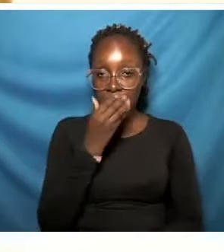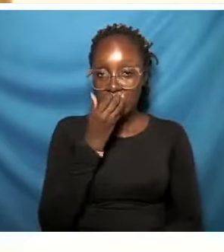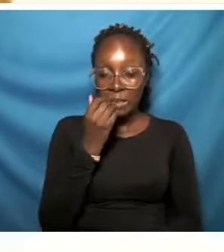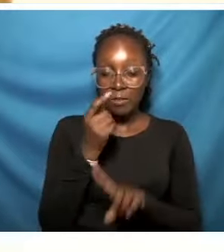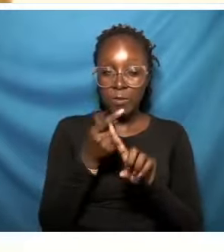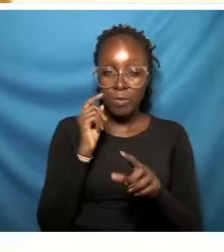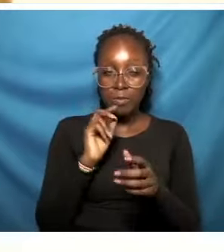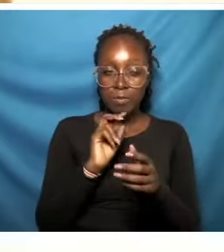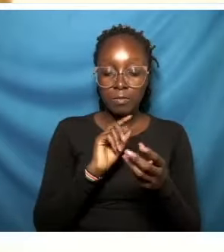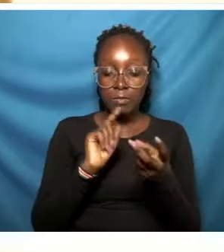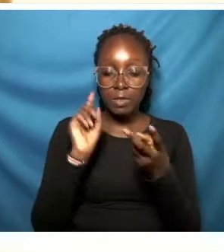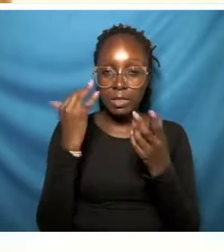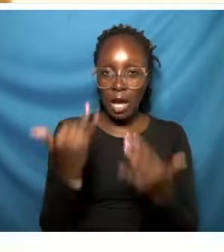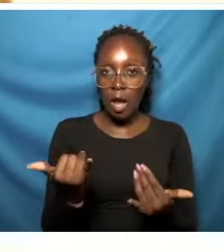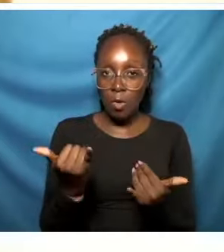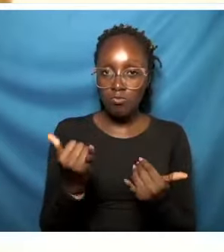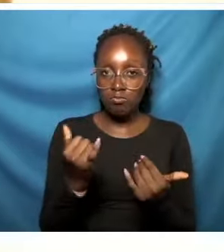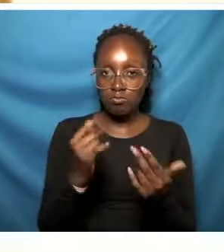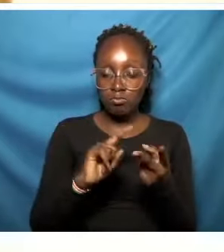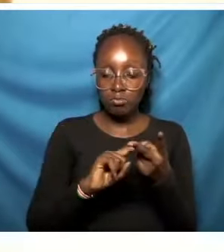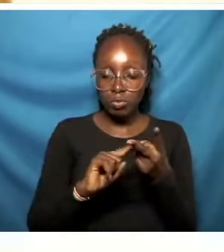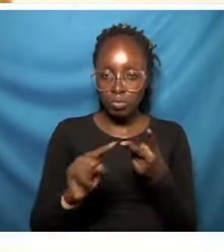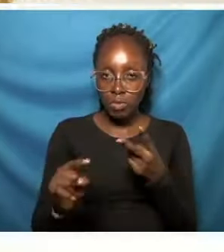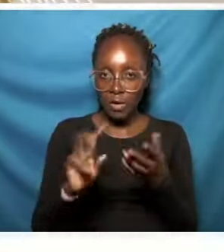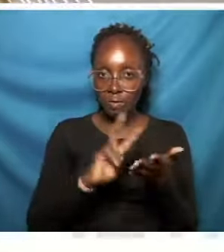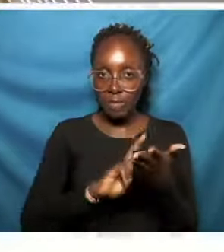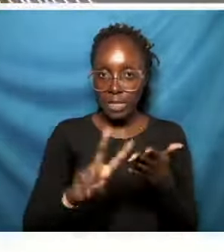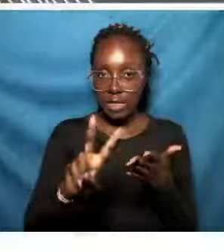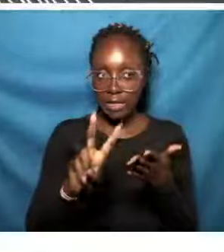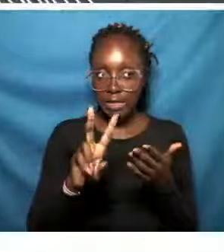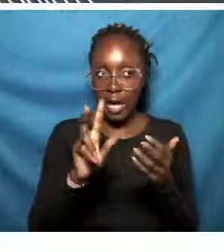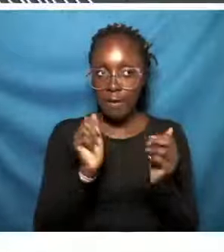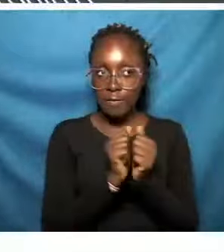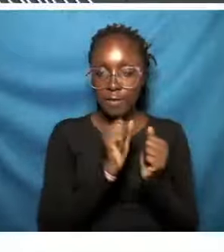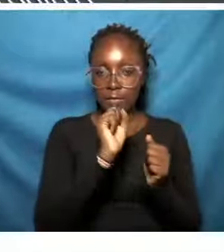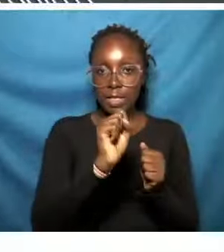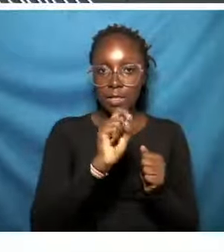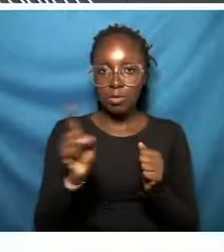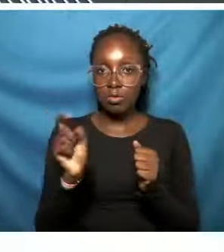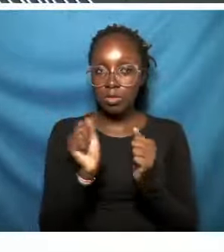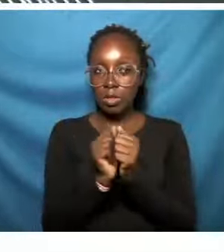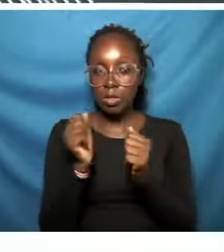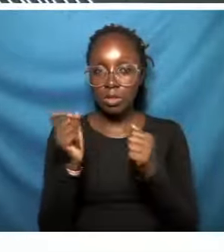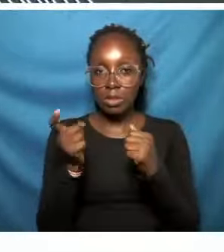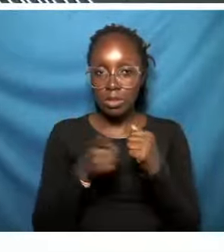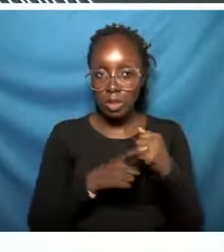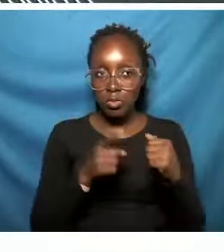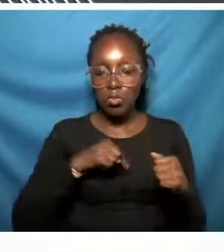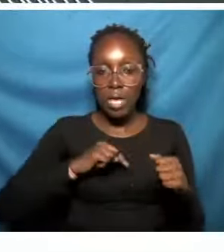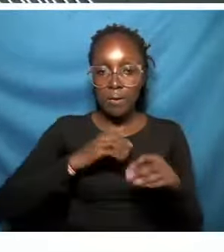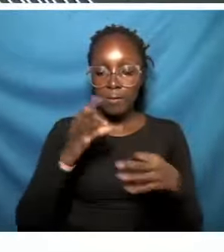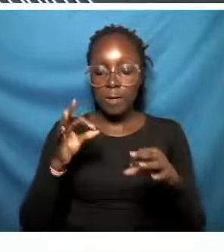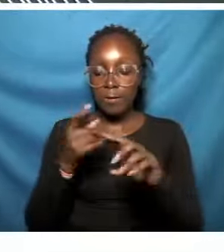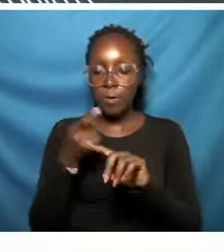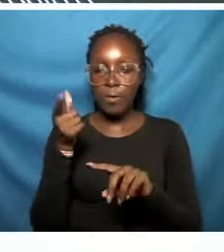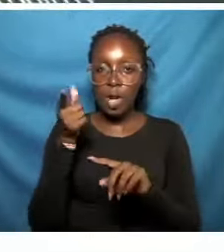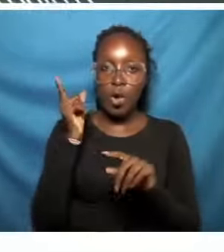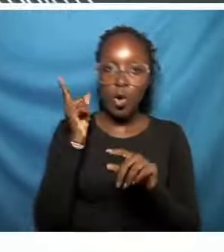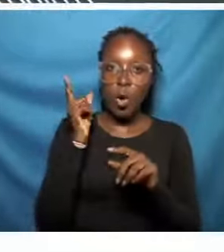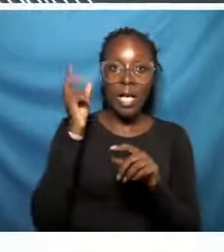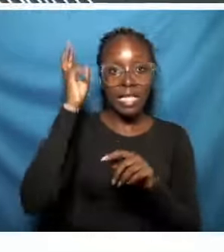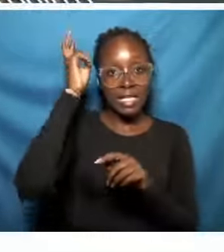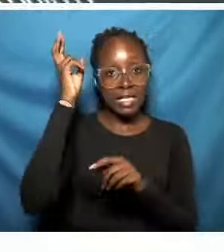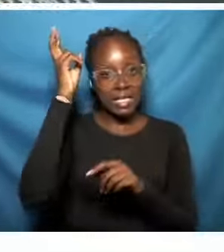15, do you know what Paul is saying here? That we have been set free from the law, from sin, and from Satan. Therefore, we must